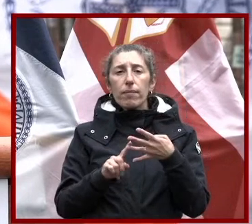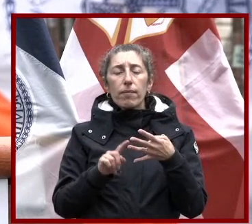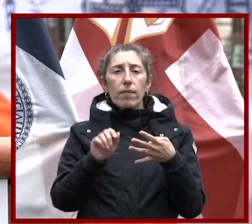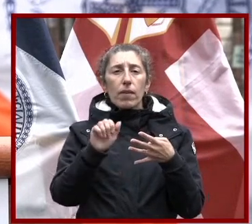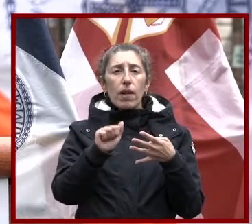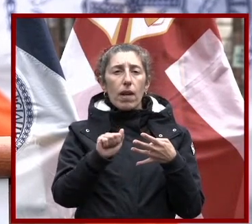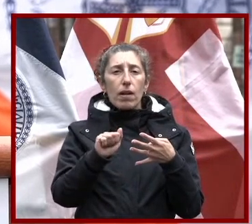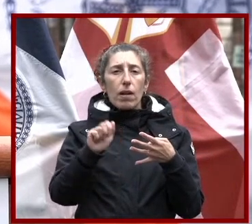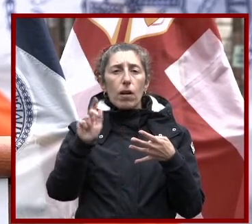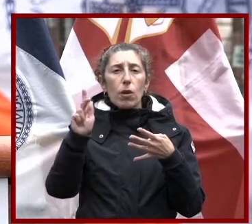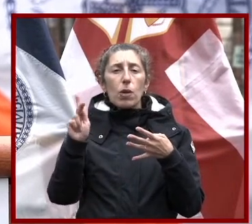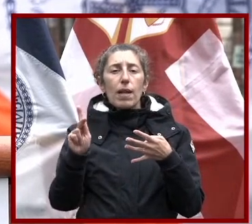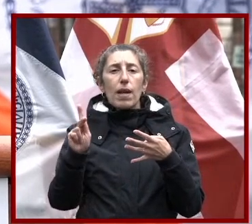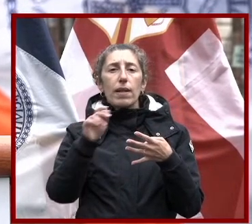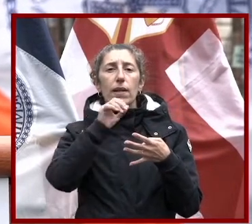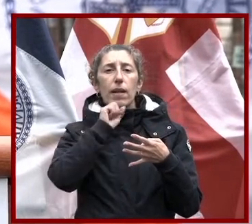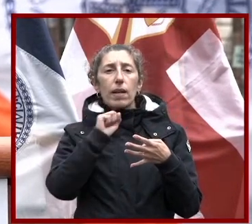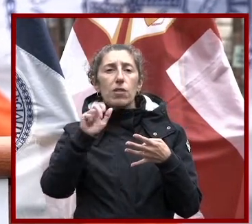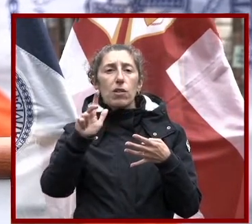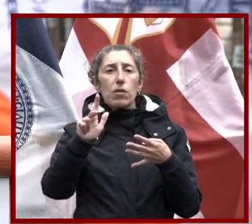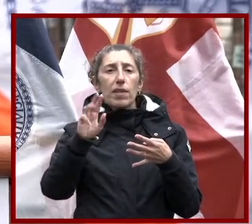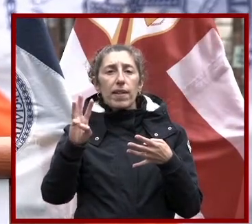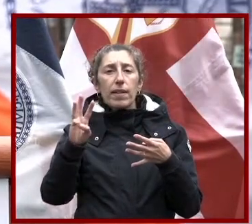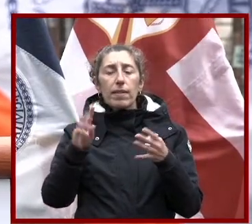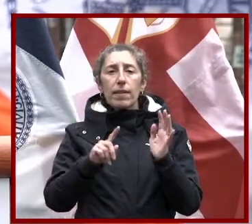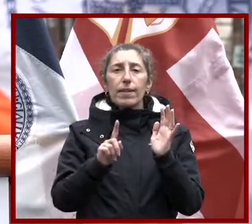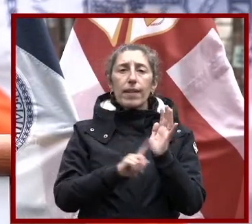Anna Coletti, age 36.